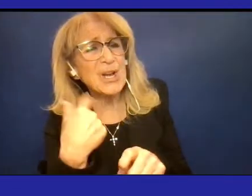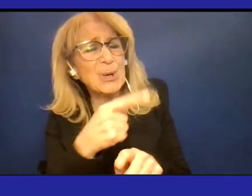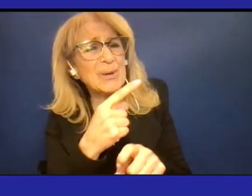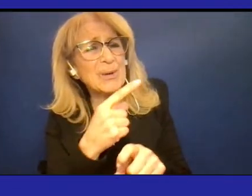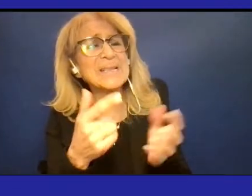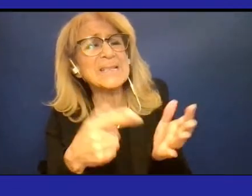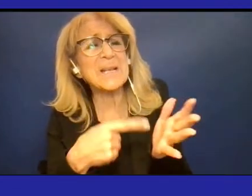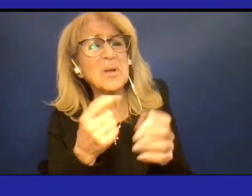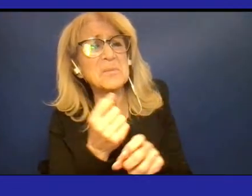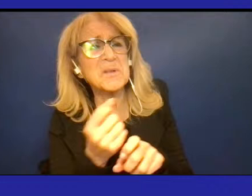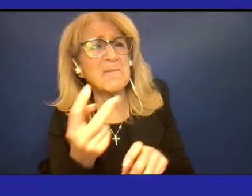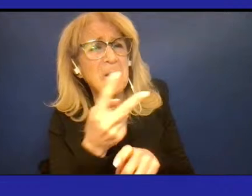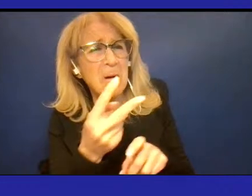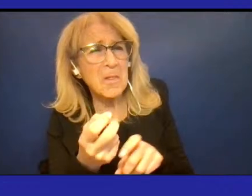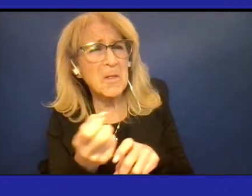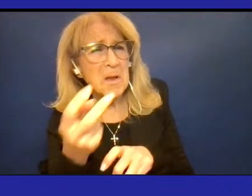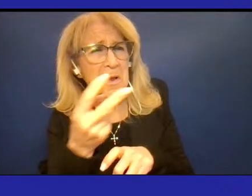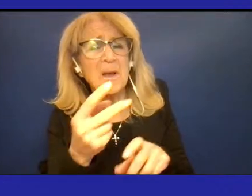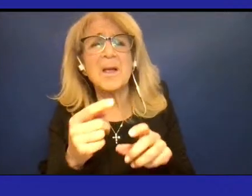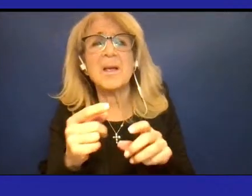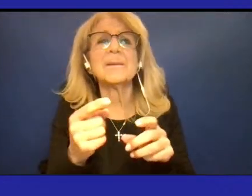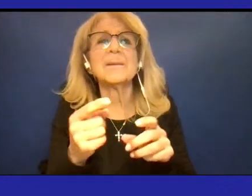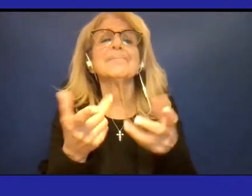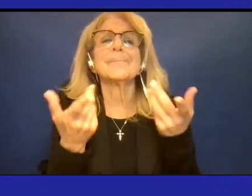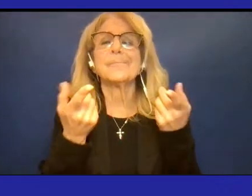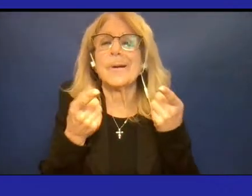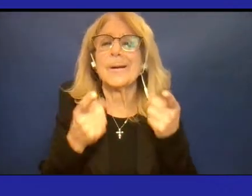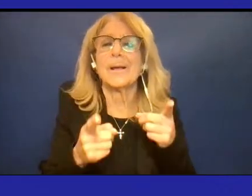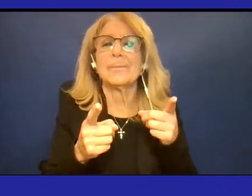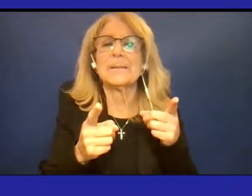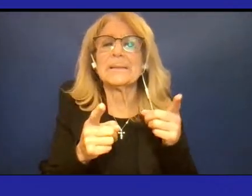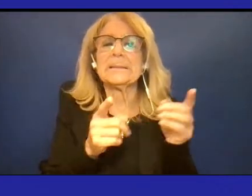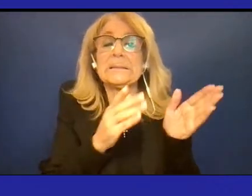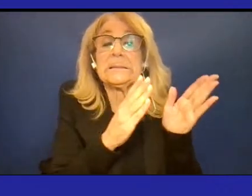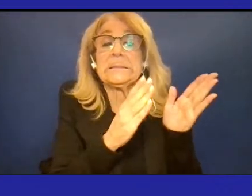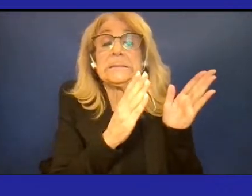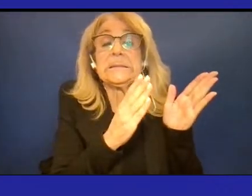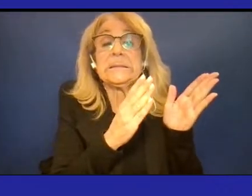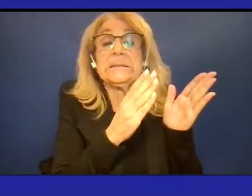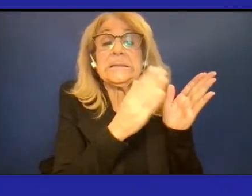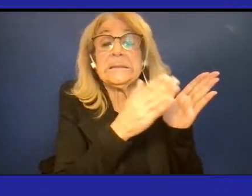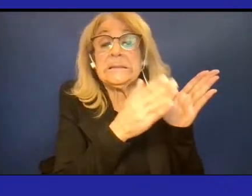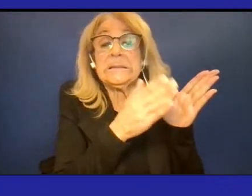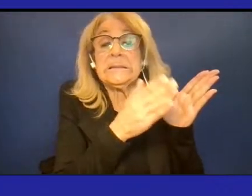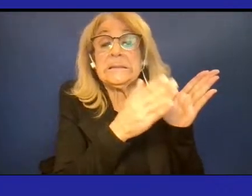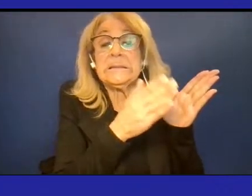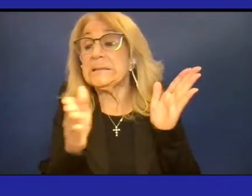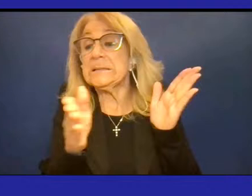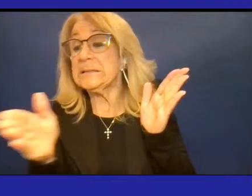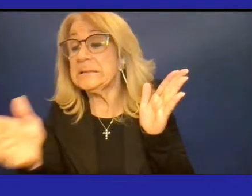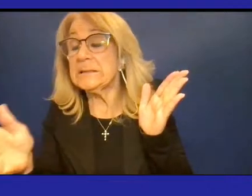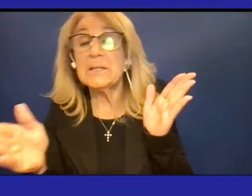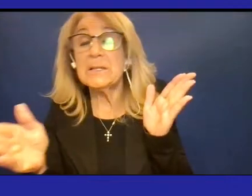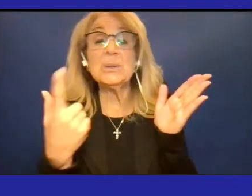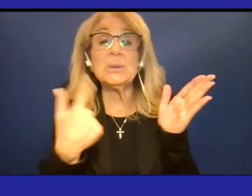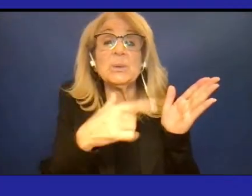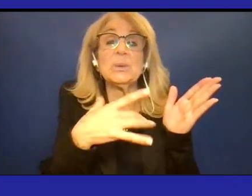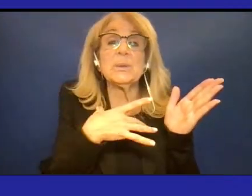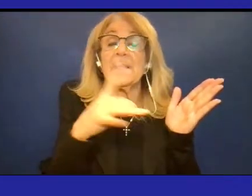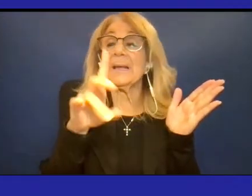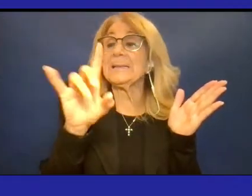year, is it is effectively kicked down the road. And so what we would really like is for the DISH cuts to be